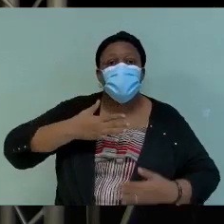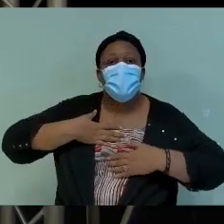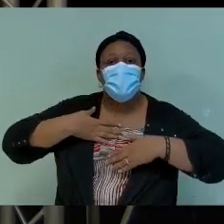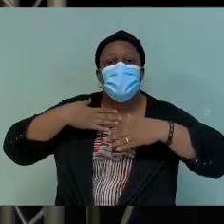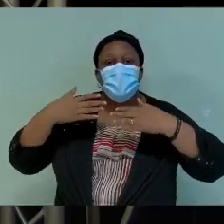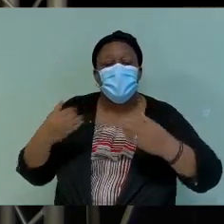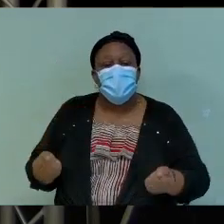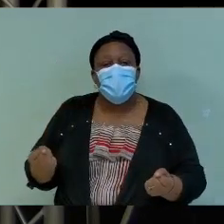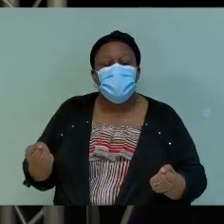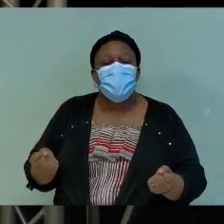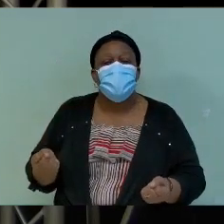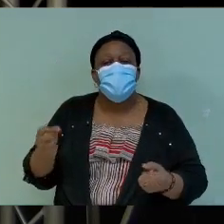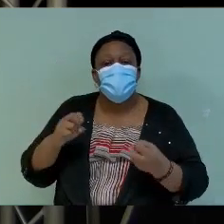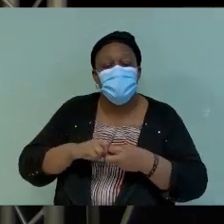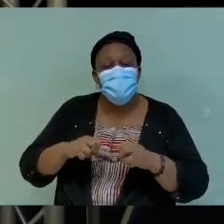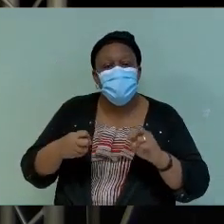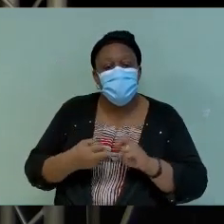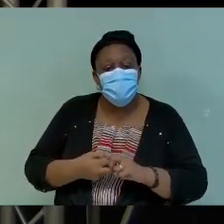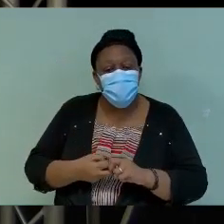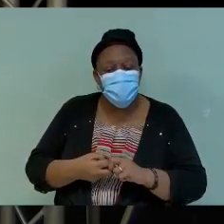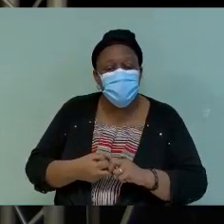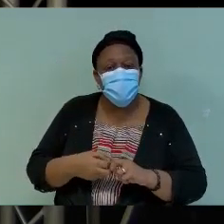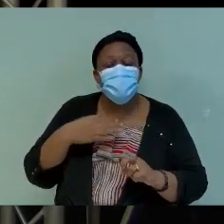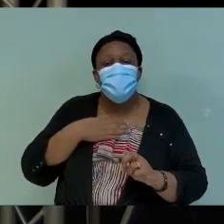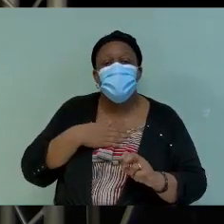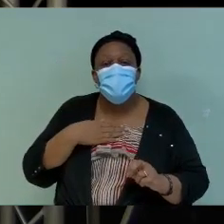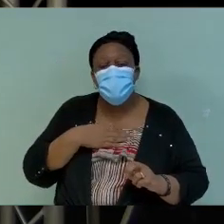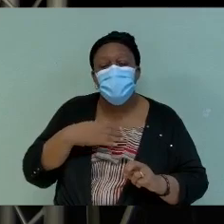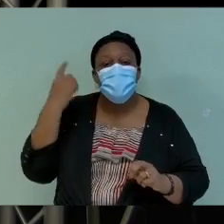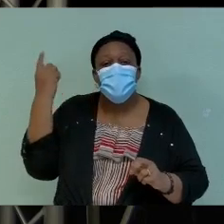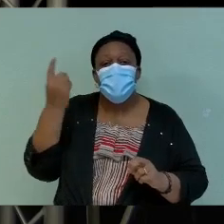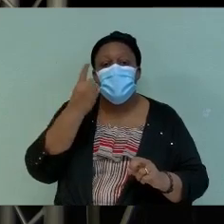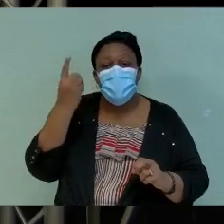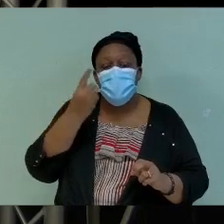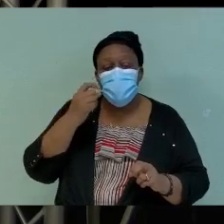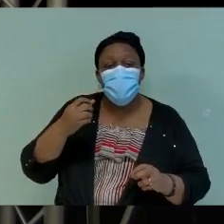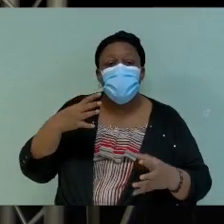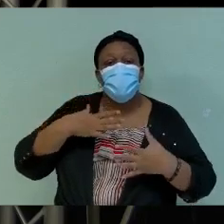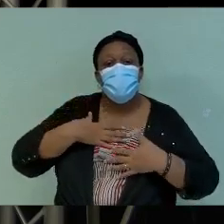Please support us in using 311 for all health-related matters.